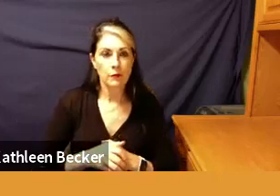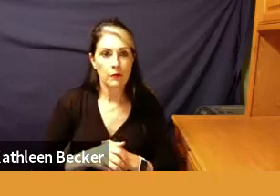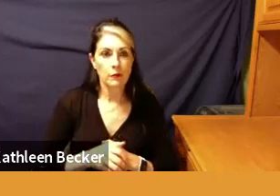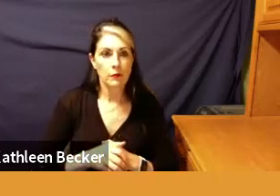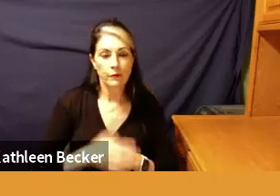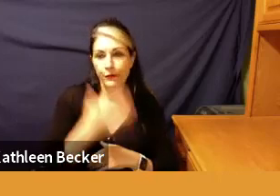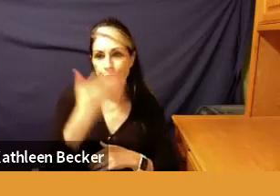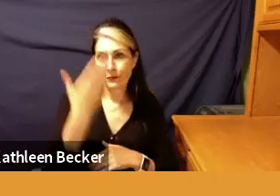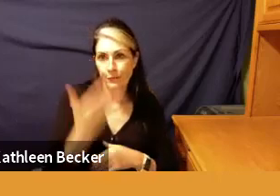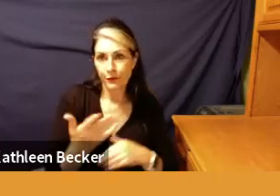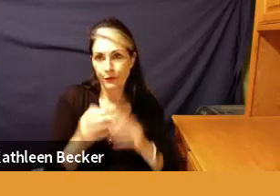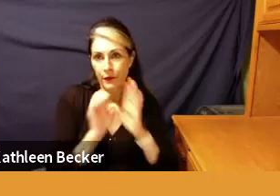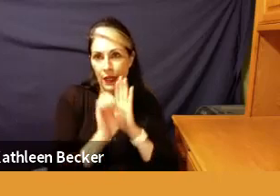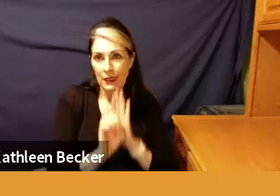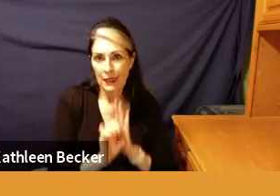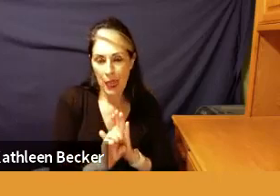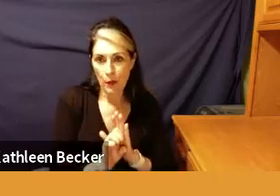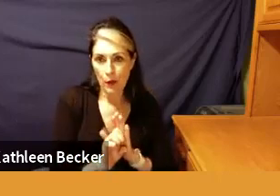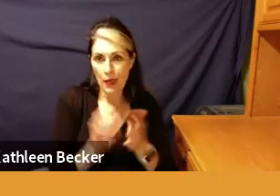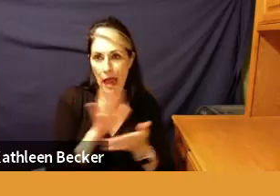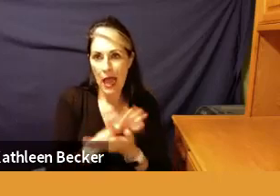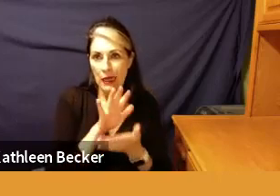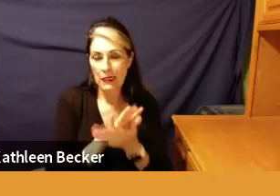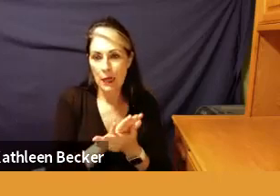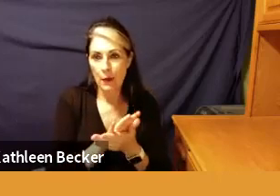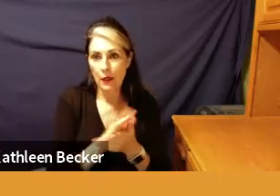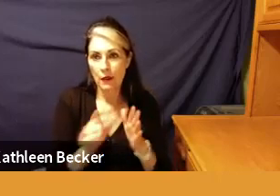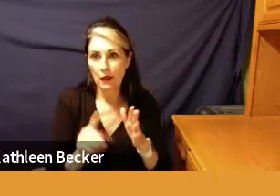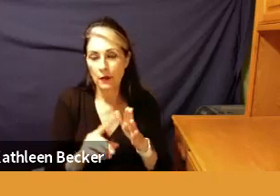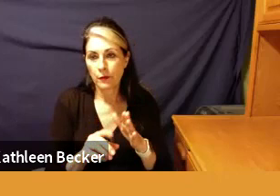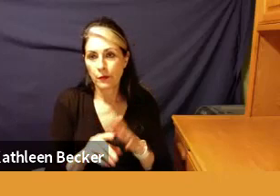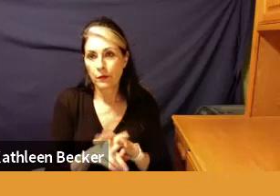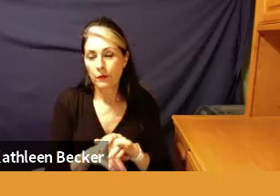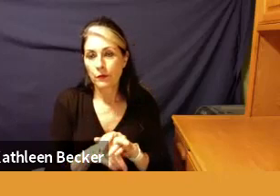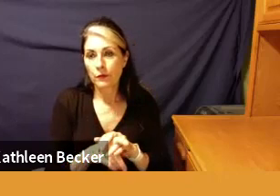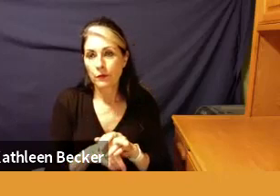These are just a few of the academic content areas.